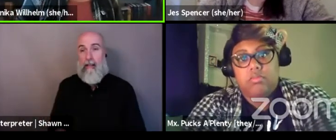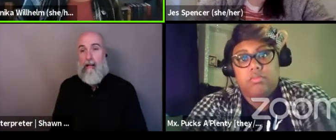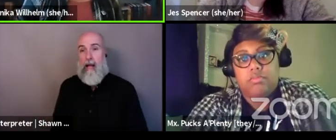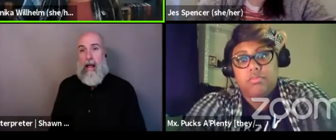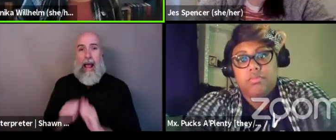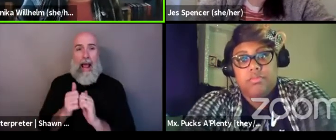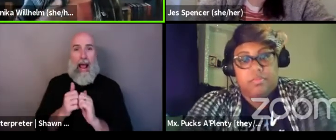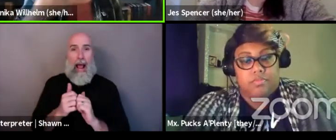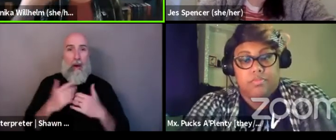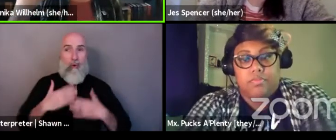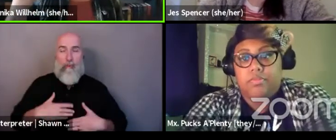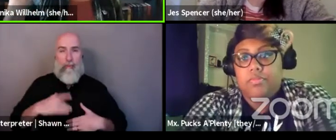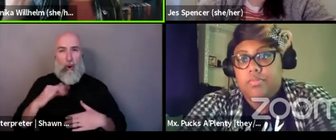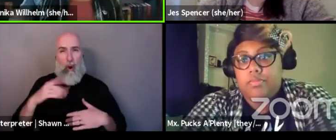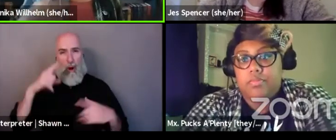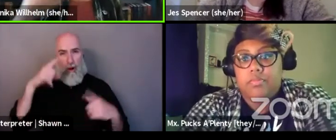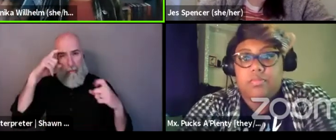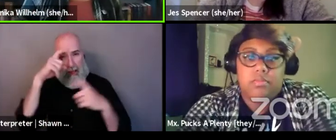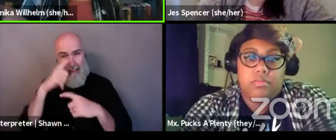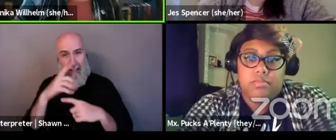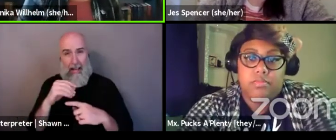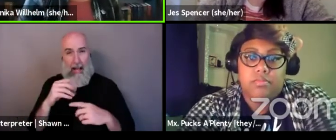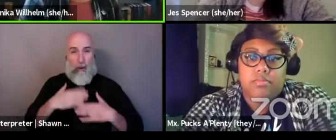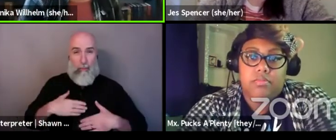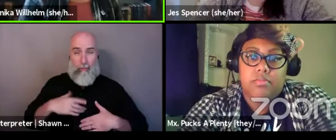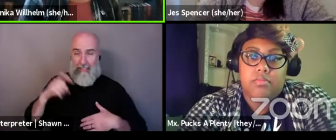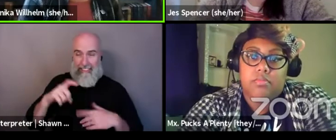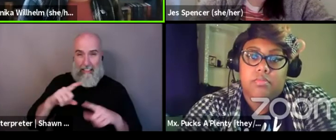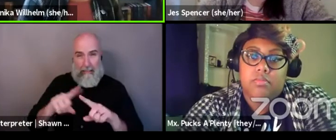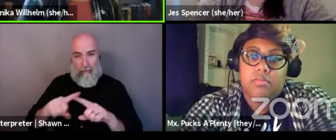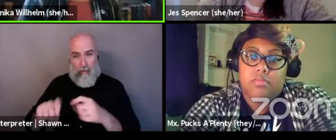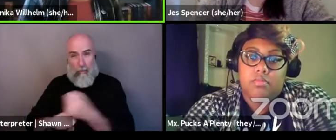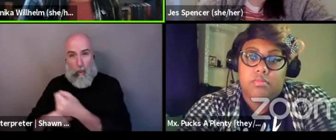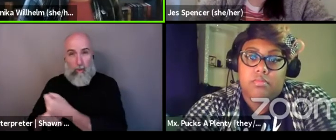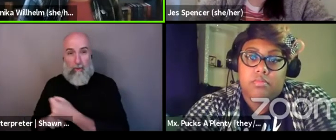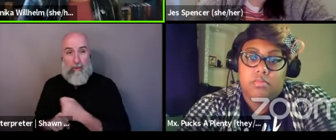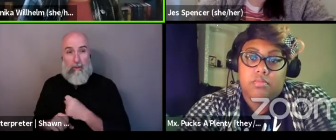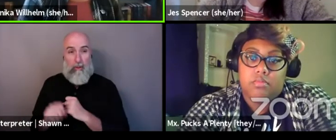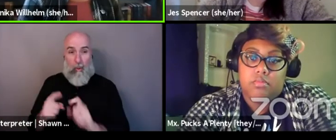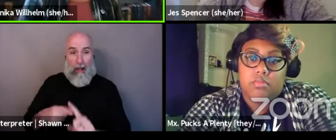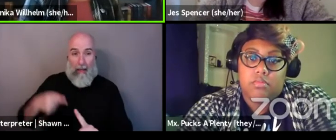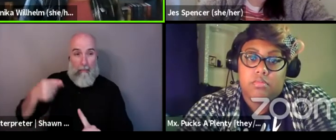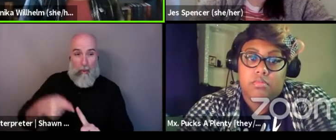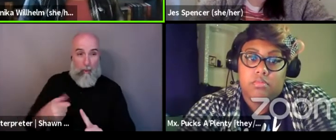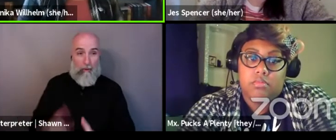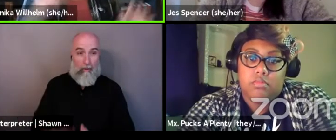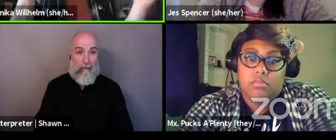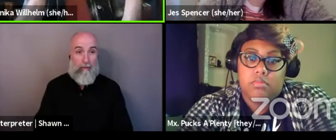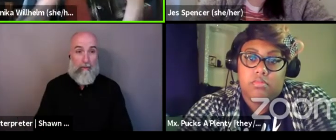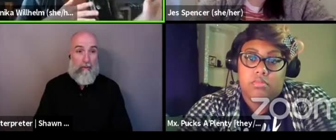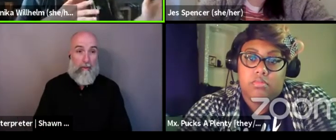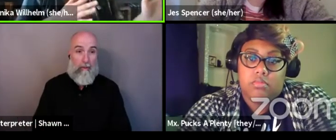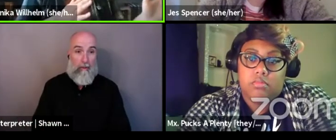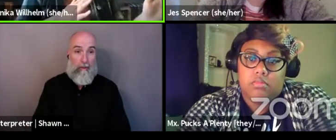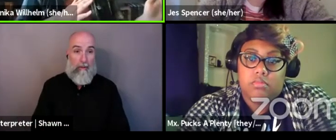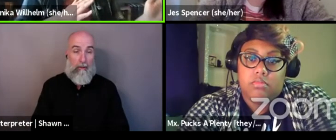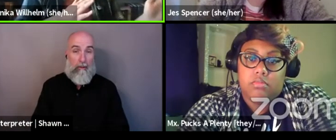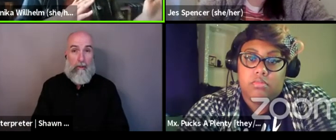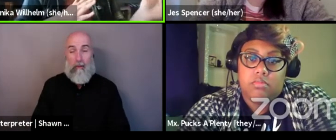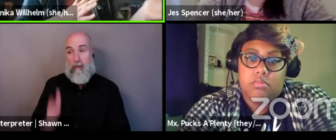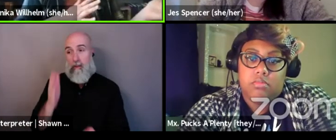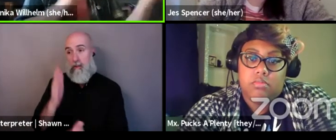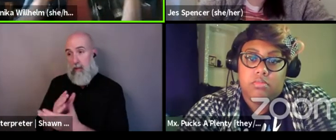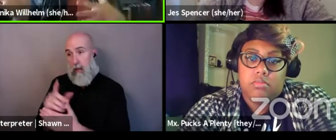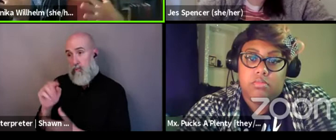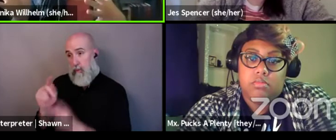how humans are complex and how humans need a whole bunch of different supports. So at the baseline, like stop treating people like